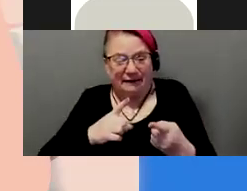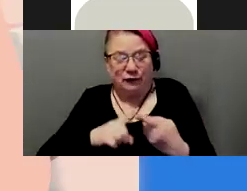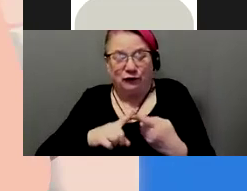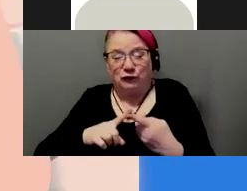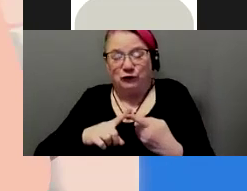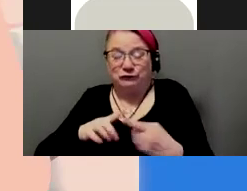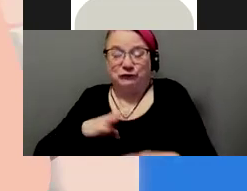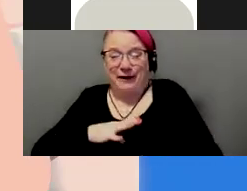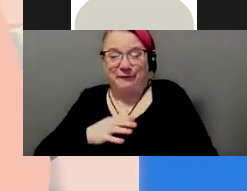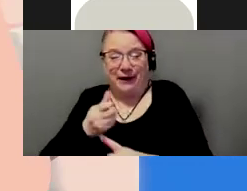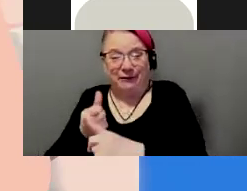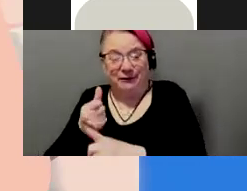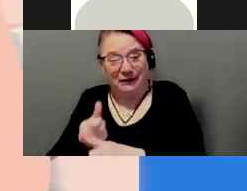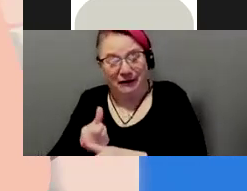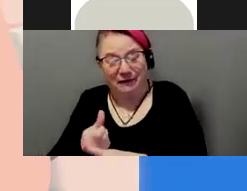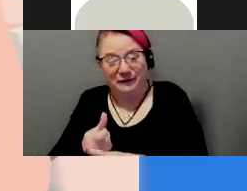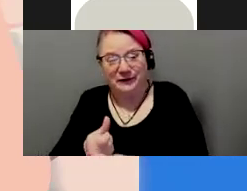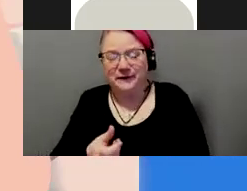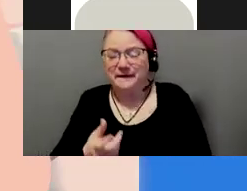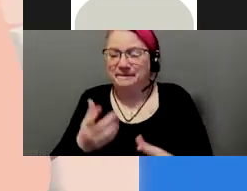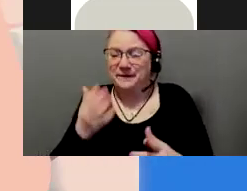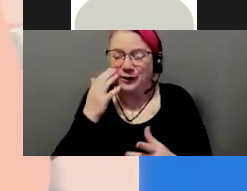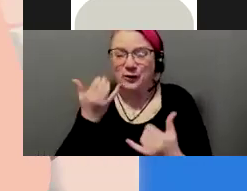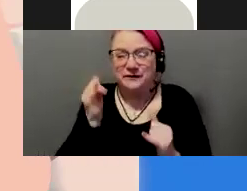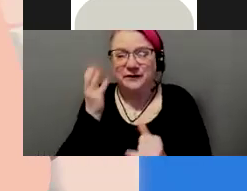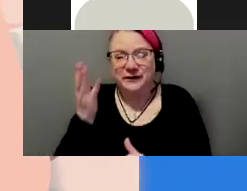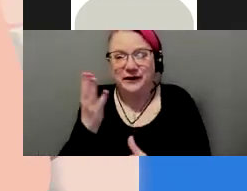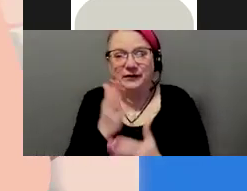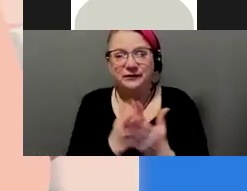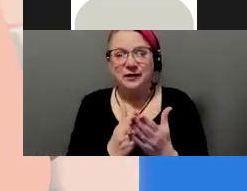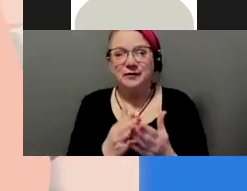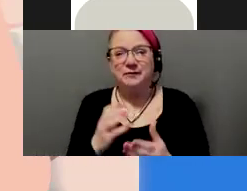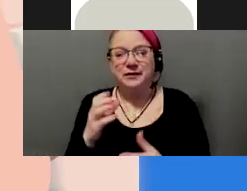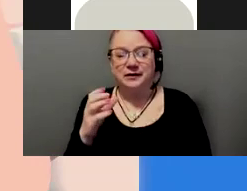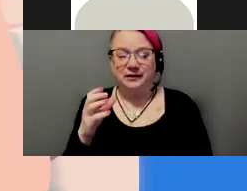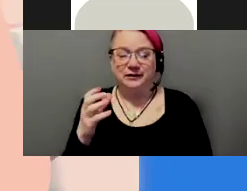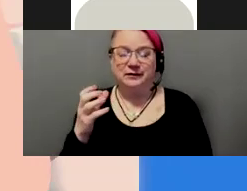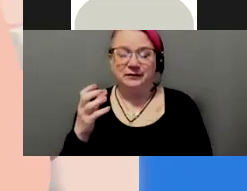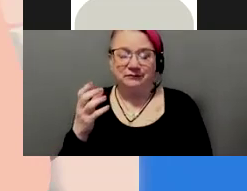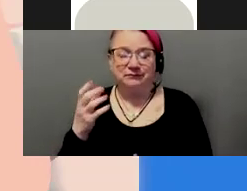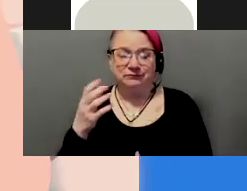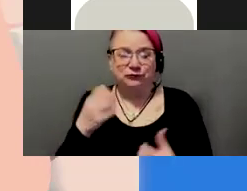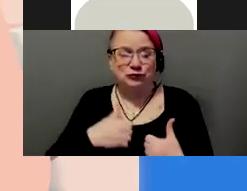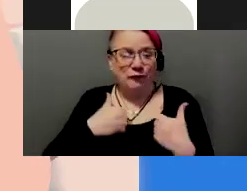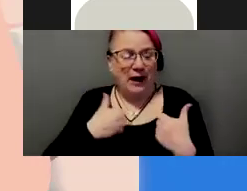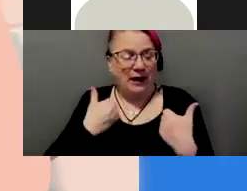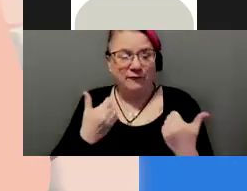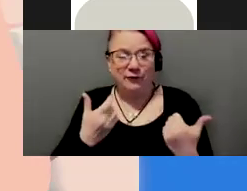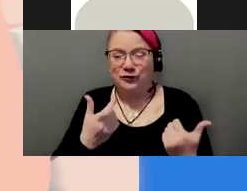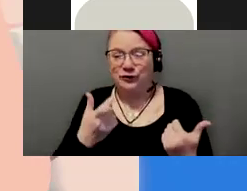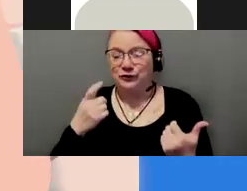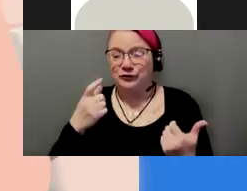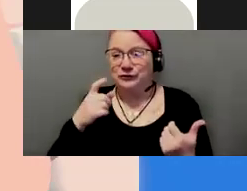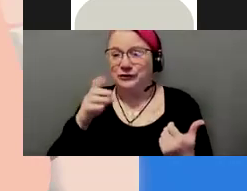consent. Even more difficult, some CSAM survivors reported that they had to wonder if and